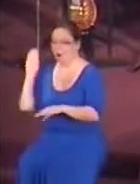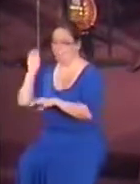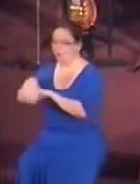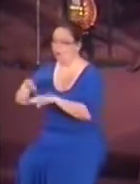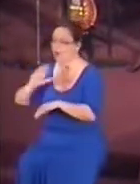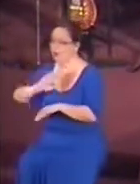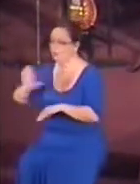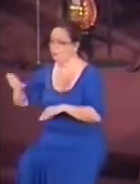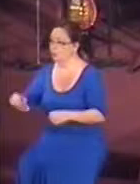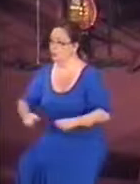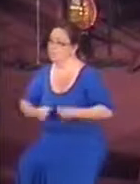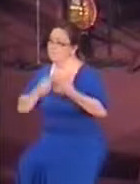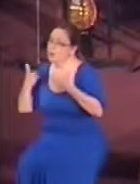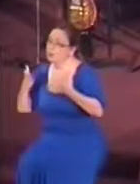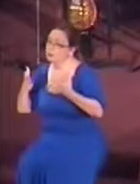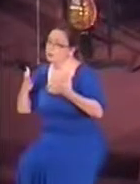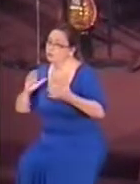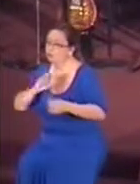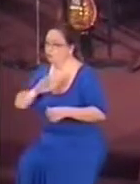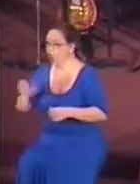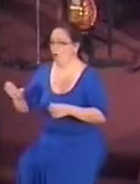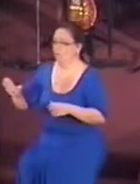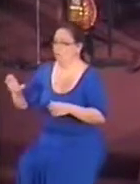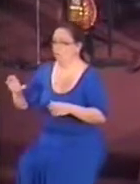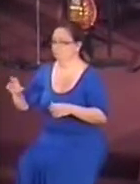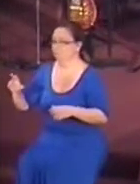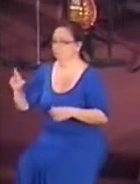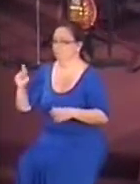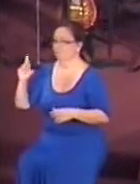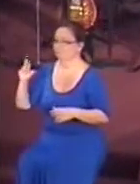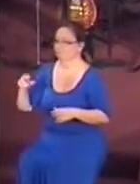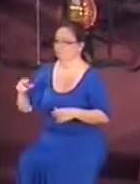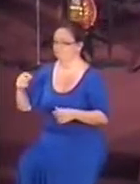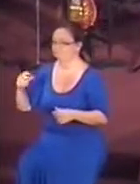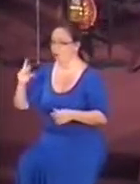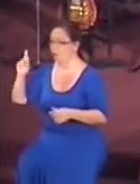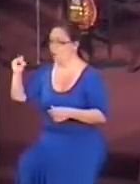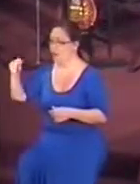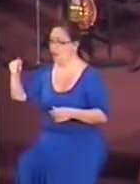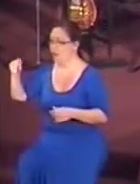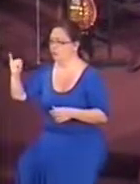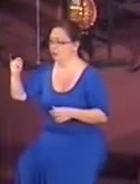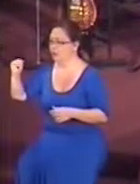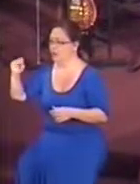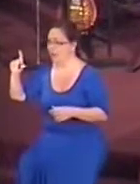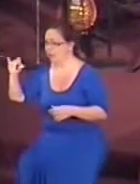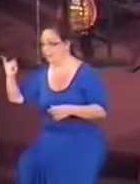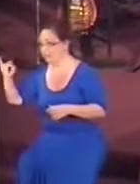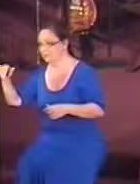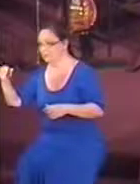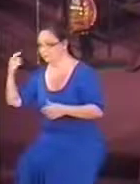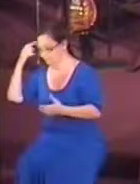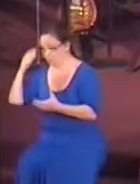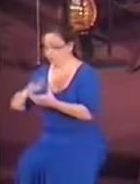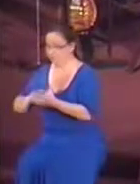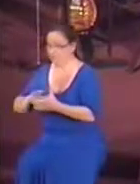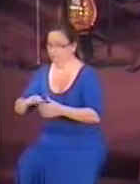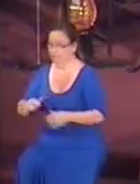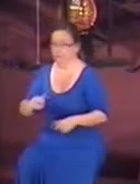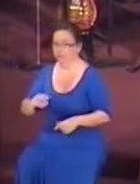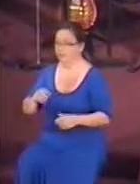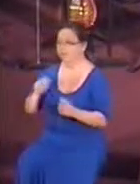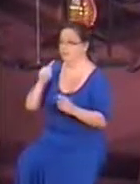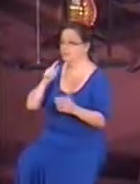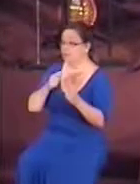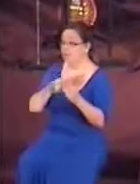your emotion. Overcome your irrationality. And believe on the Lord Jesus Christ. And look what Thomas answered to him. My Lord and my